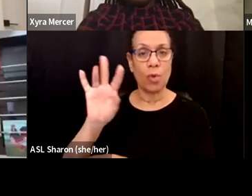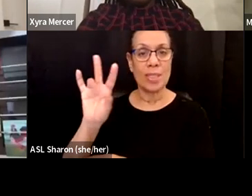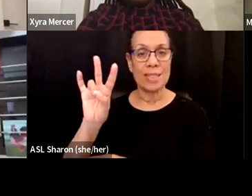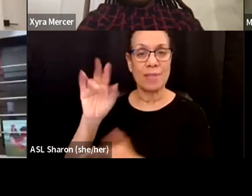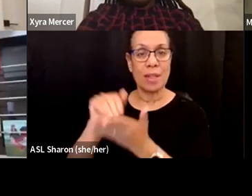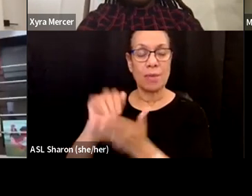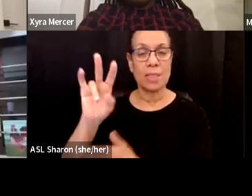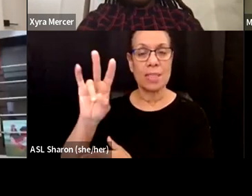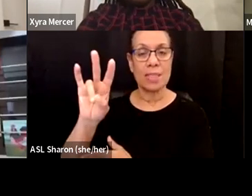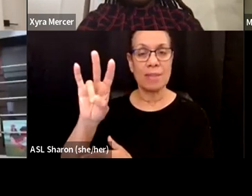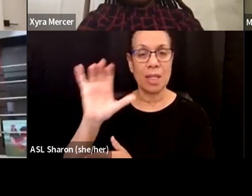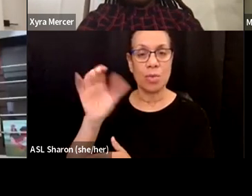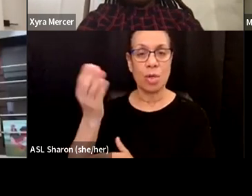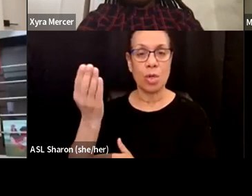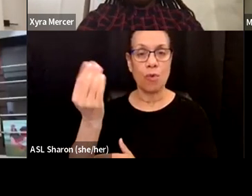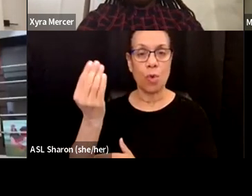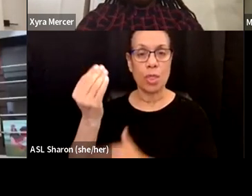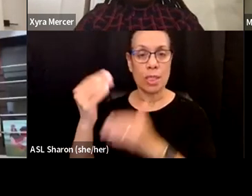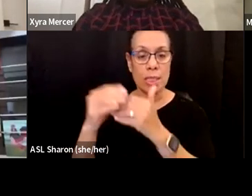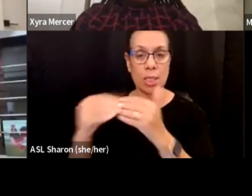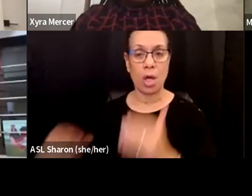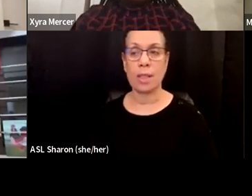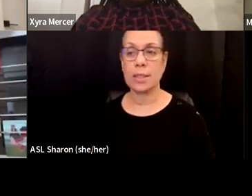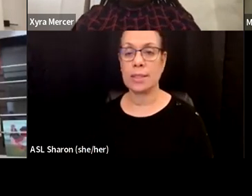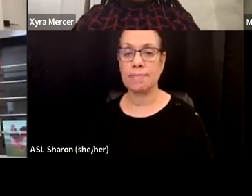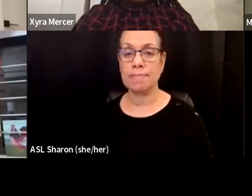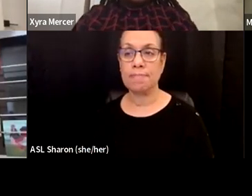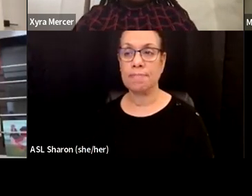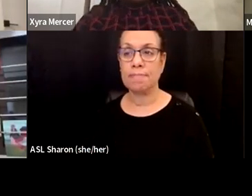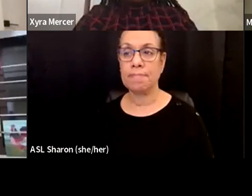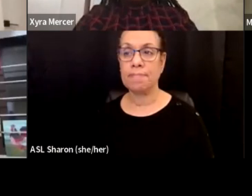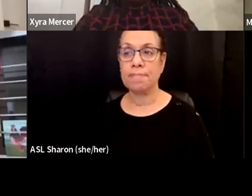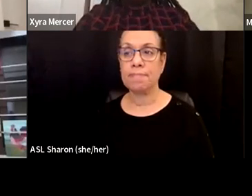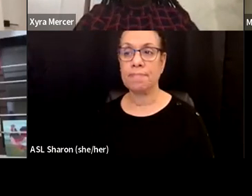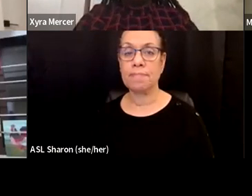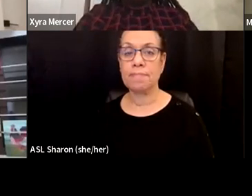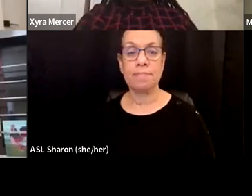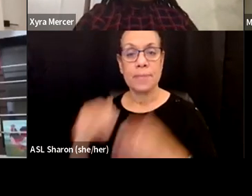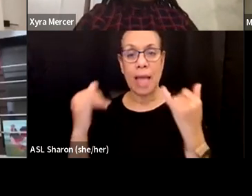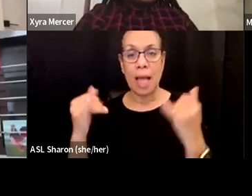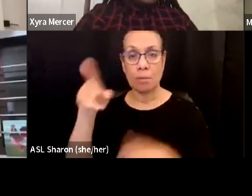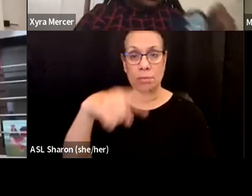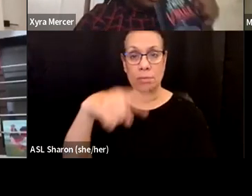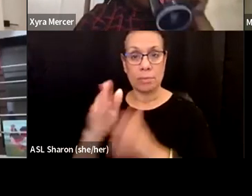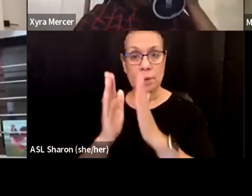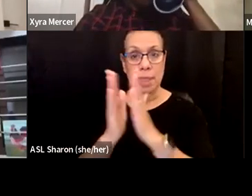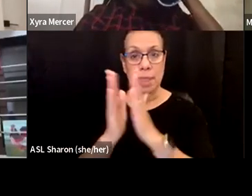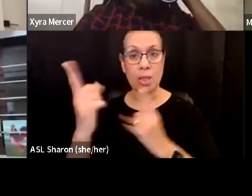hundred and fourteen dollars i'll now open it up to the committee for questions and comments